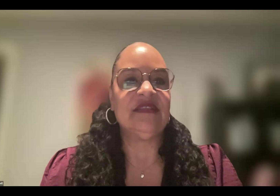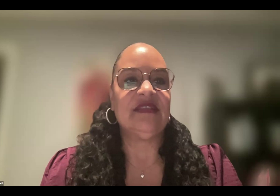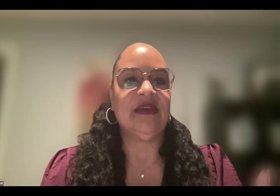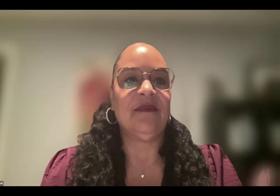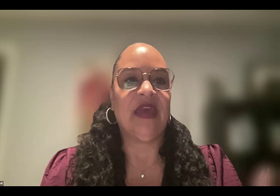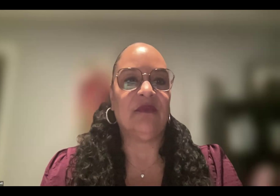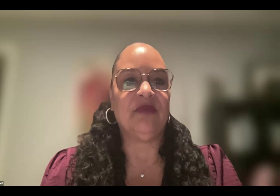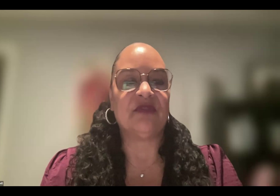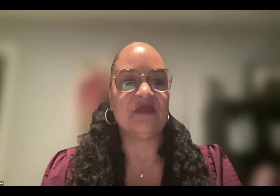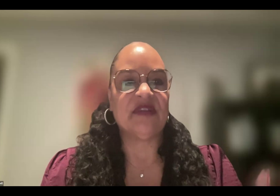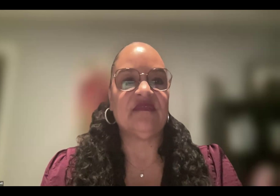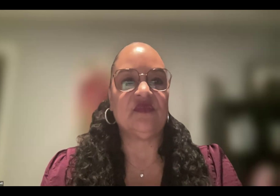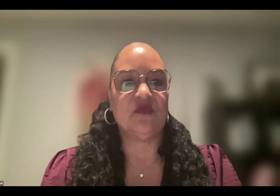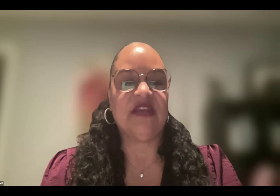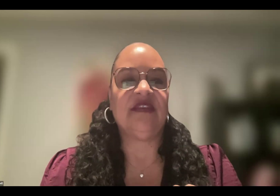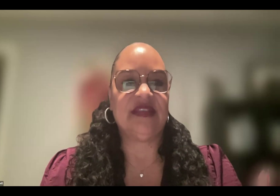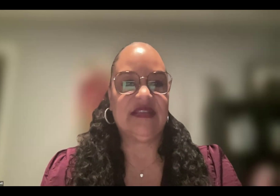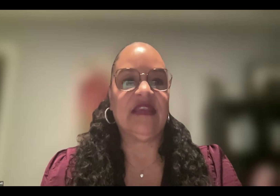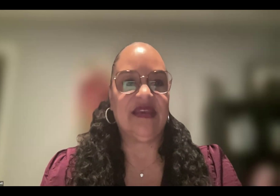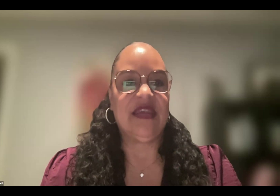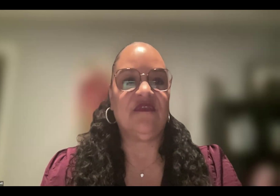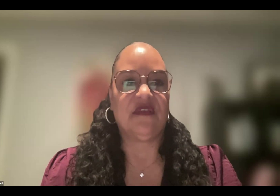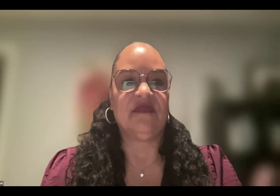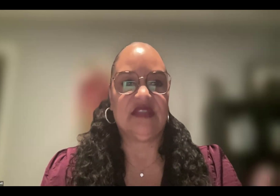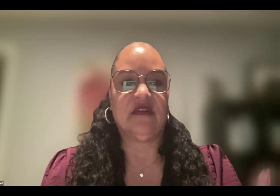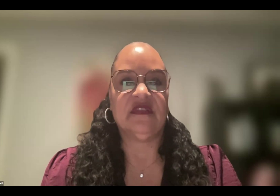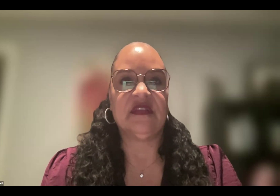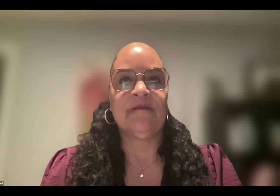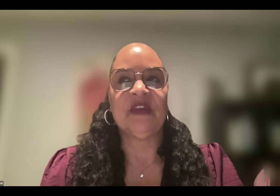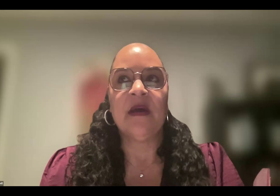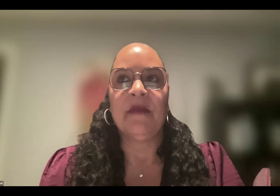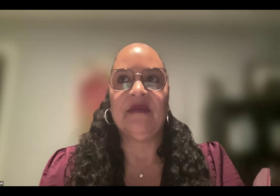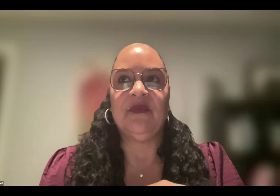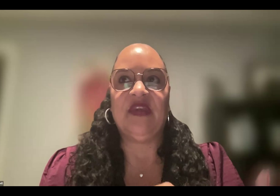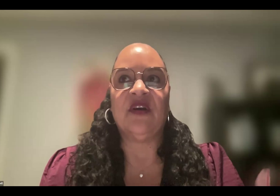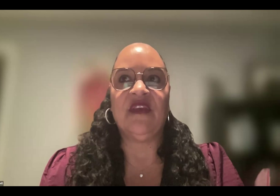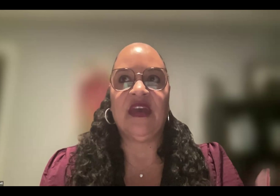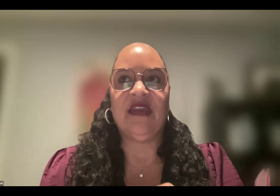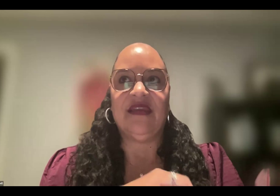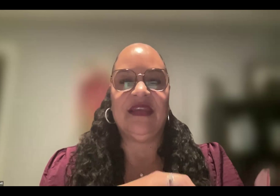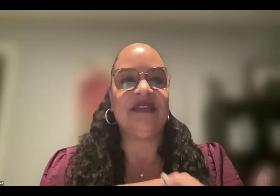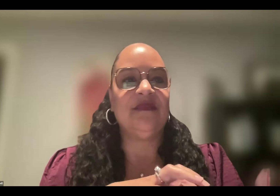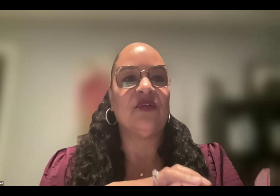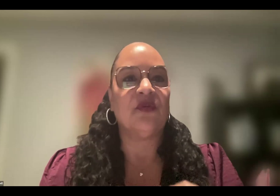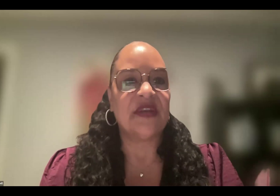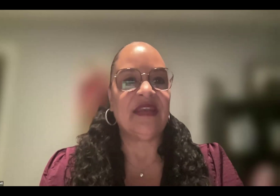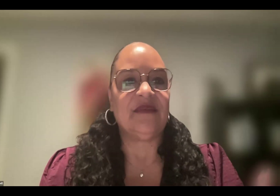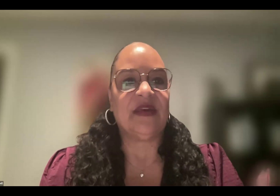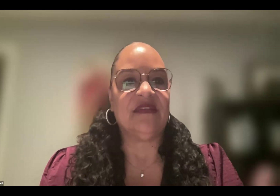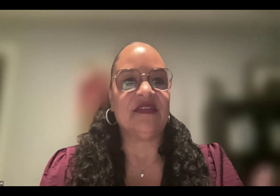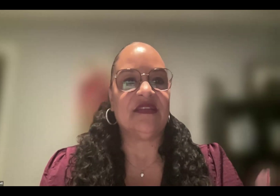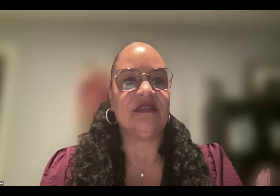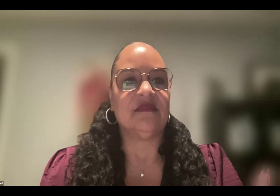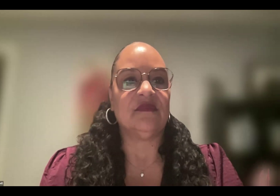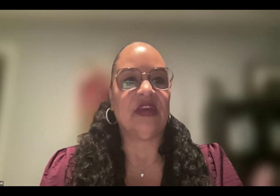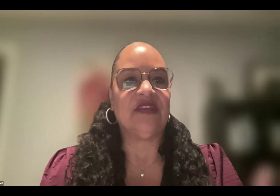listen to them and be responsive to what it is they say they need for themselves. But beyond that, it needs to be coordinated by